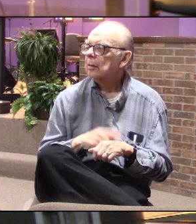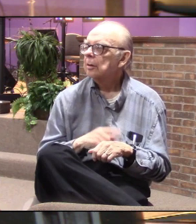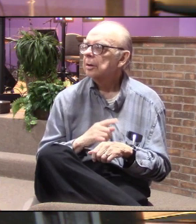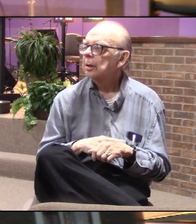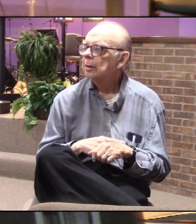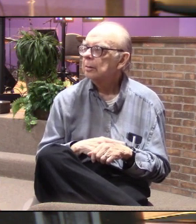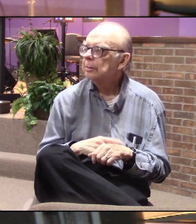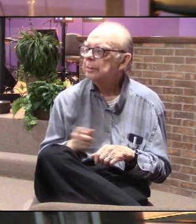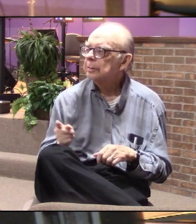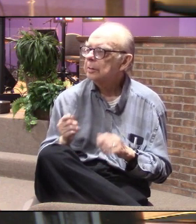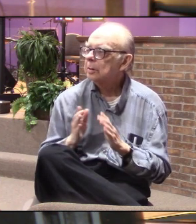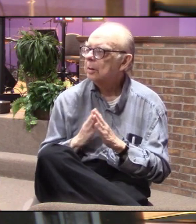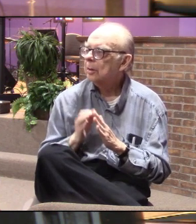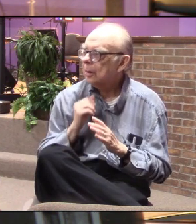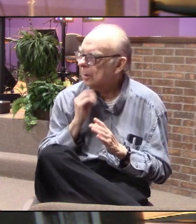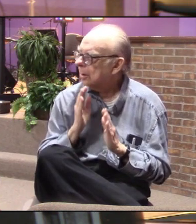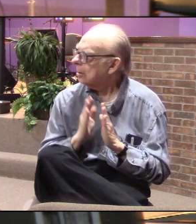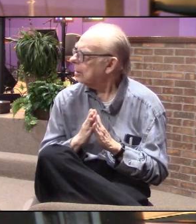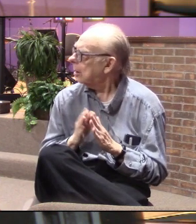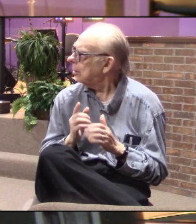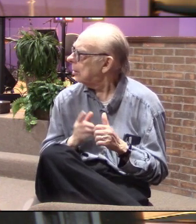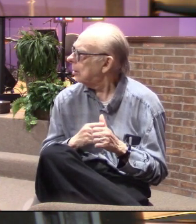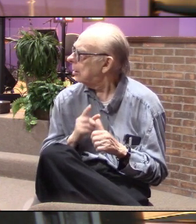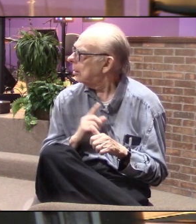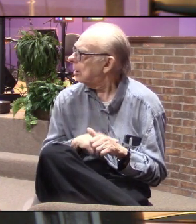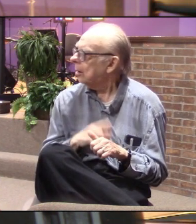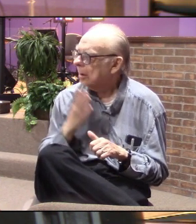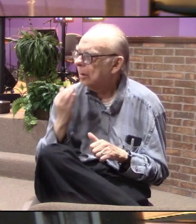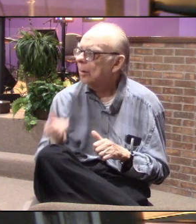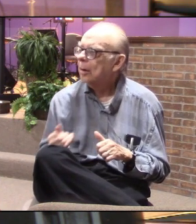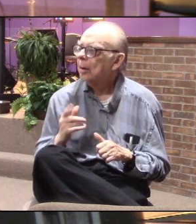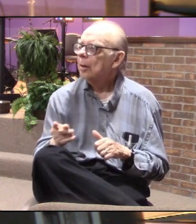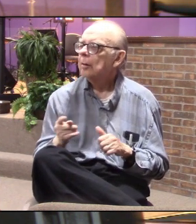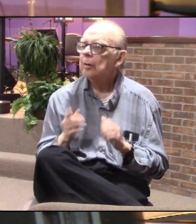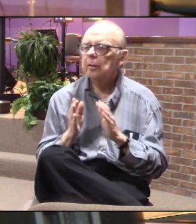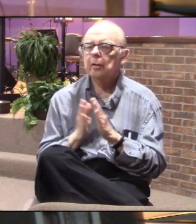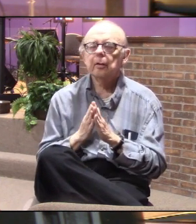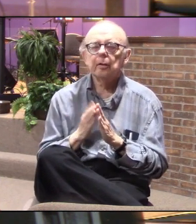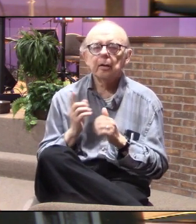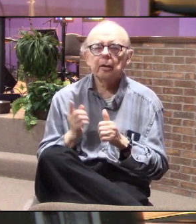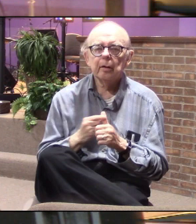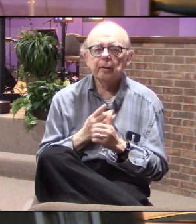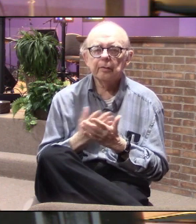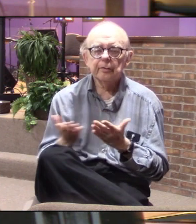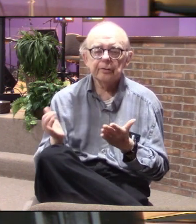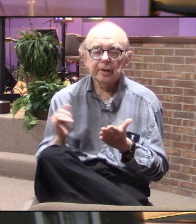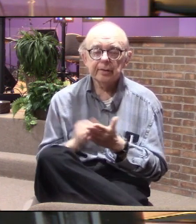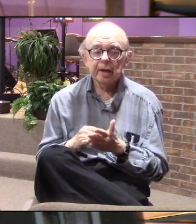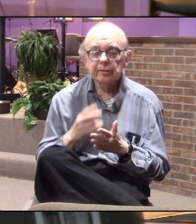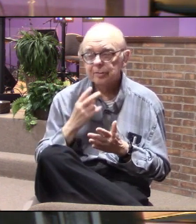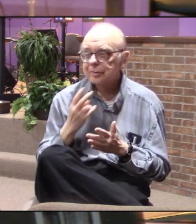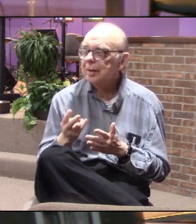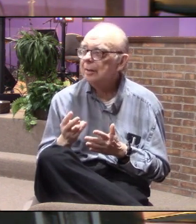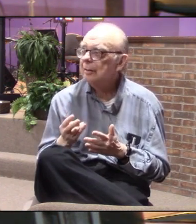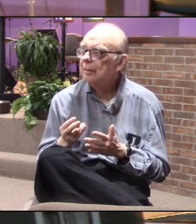times that your prayers are not answered the first time, it's because you're asking for the very first thing you see.